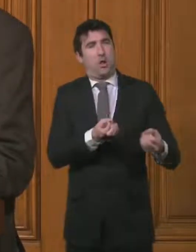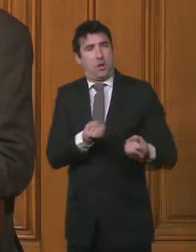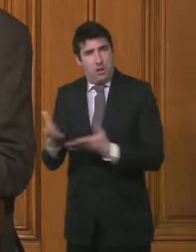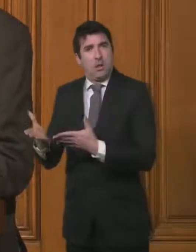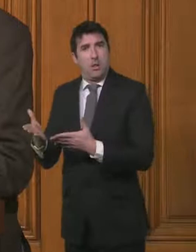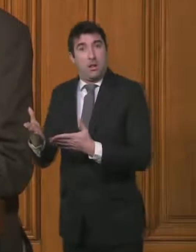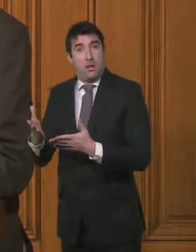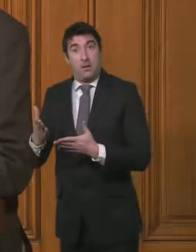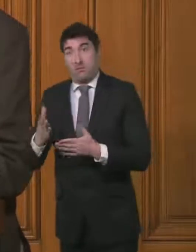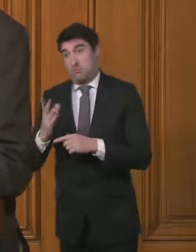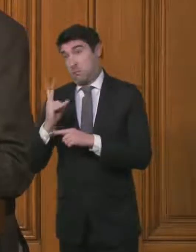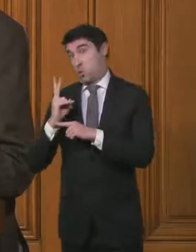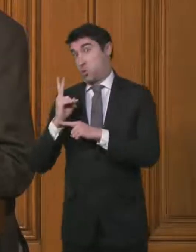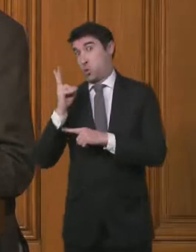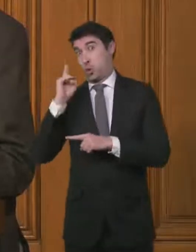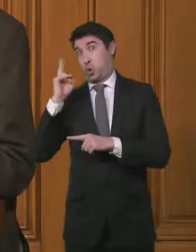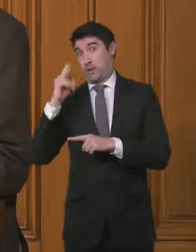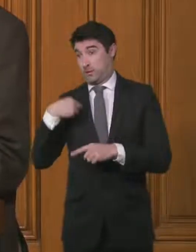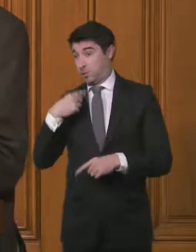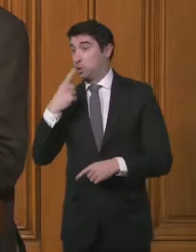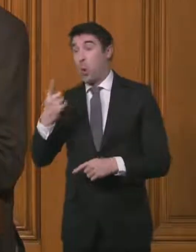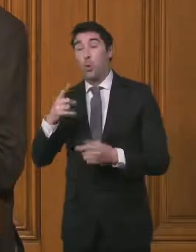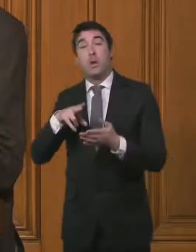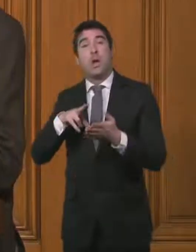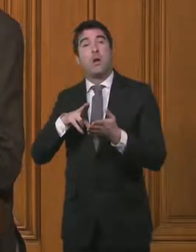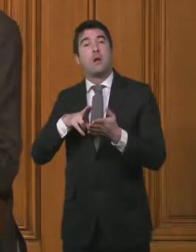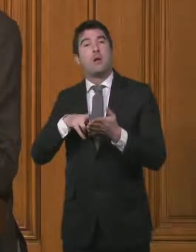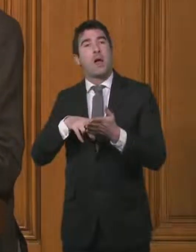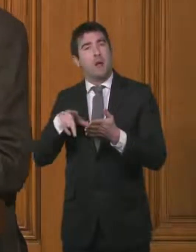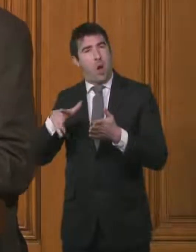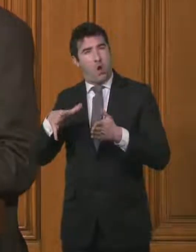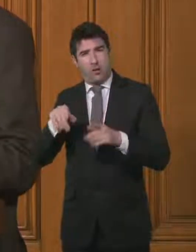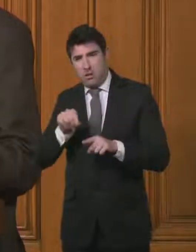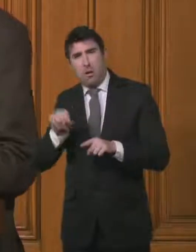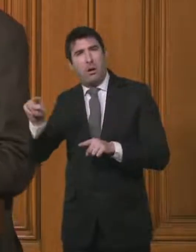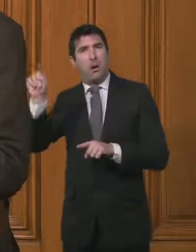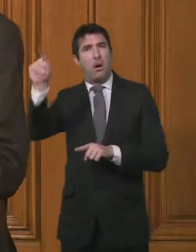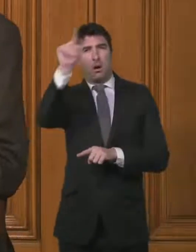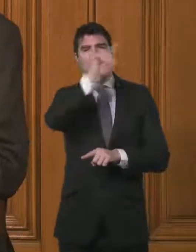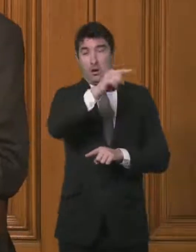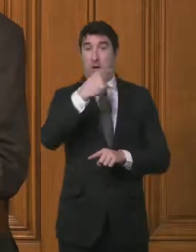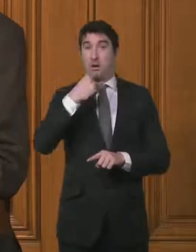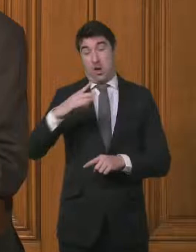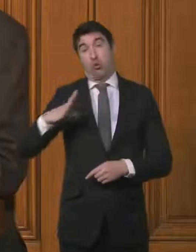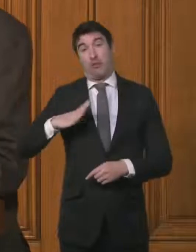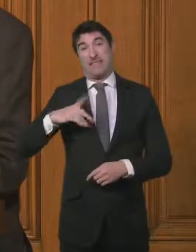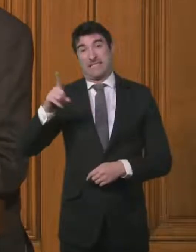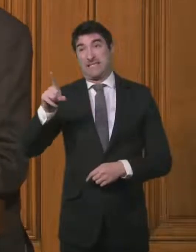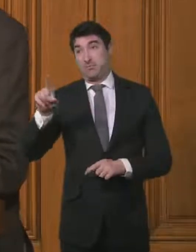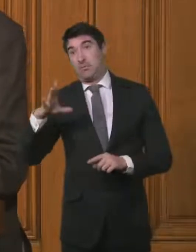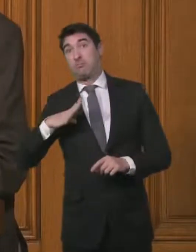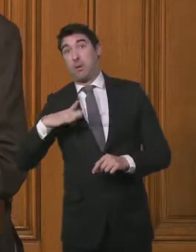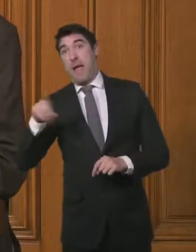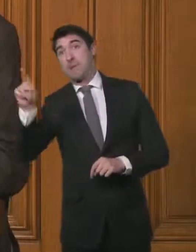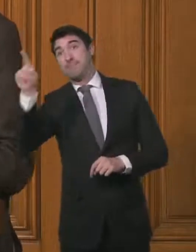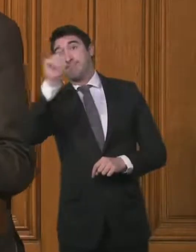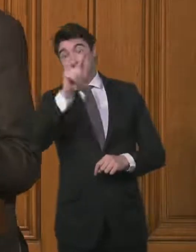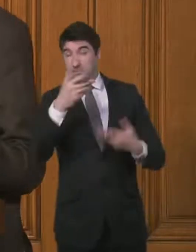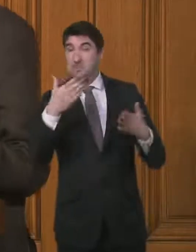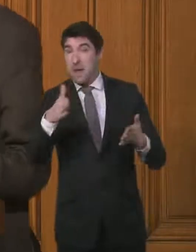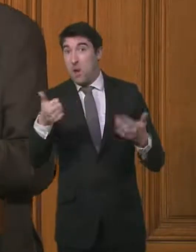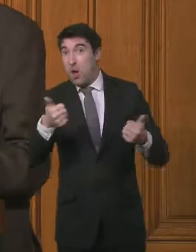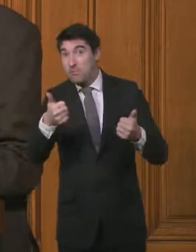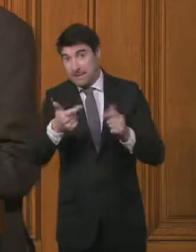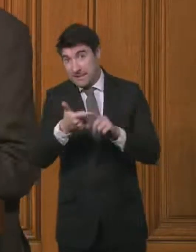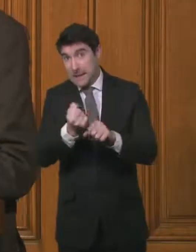that was required. And indeed, some of them are already doing that in Manchester, taking step-down patients, in